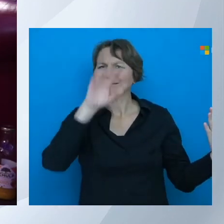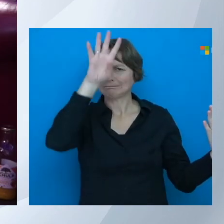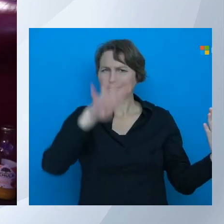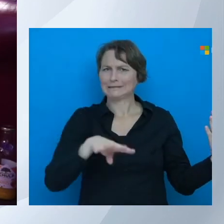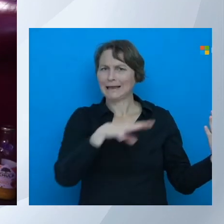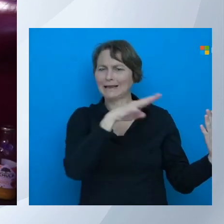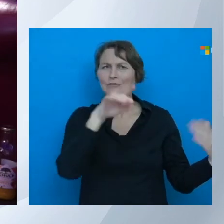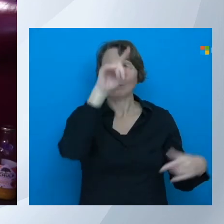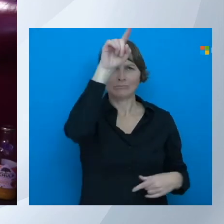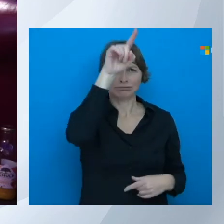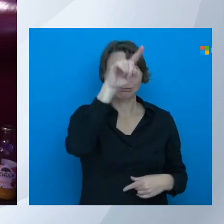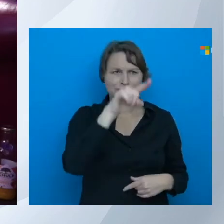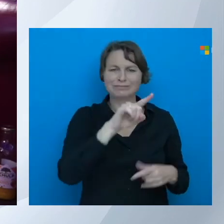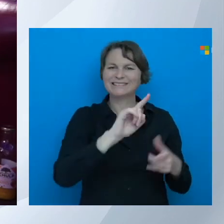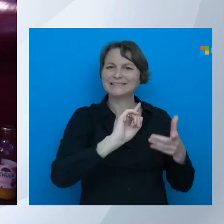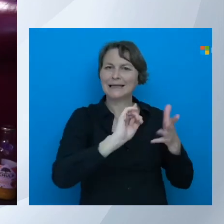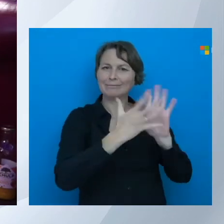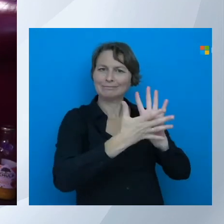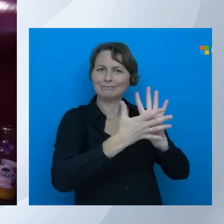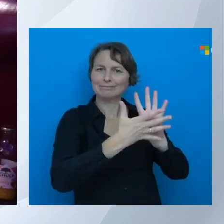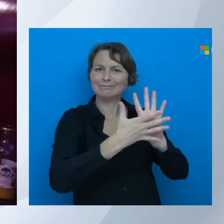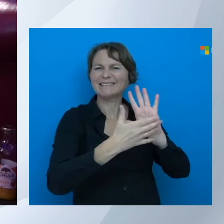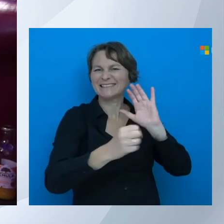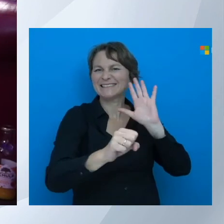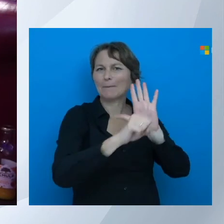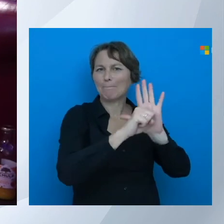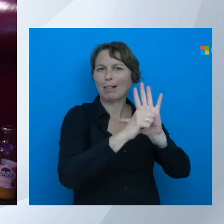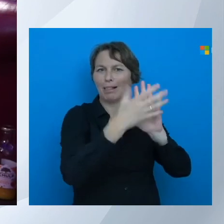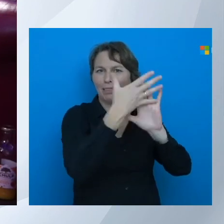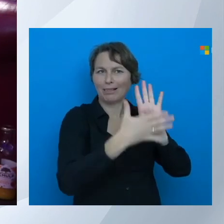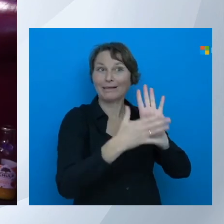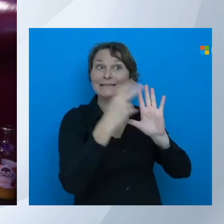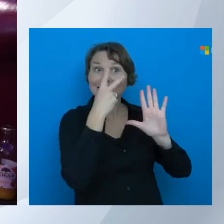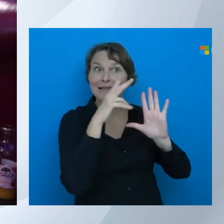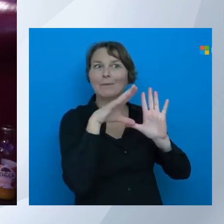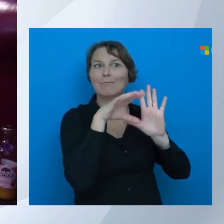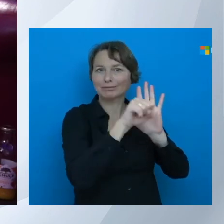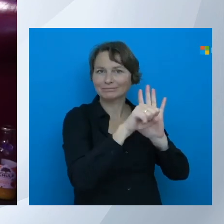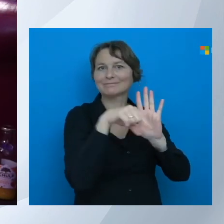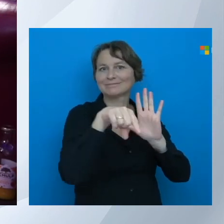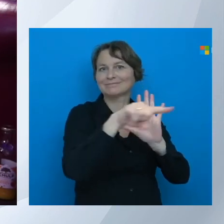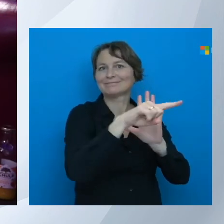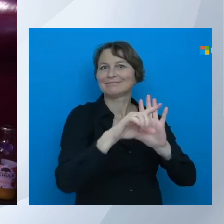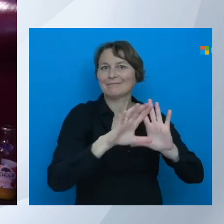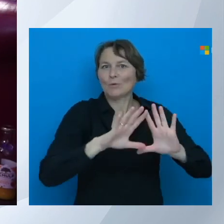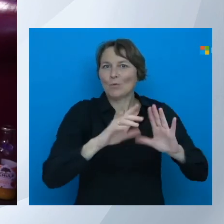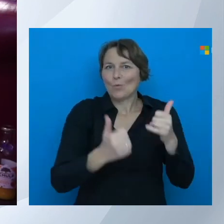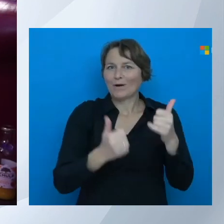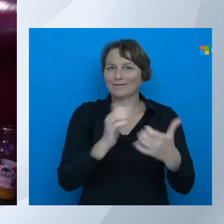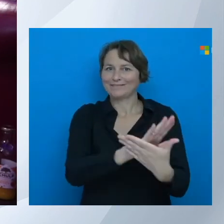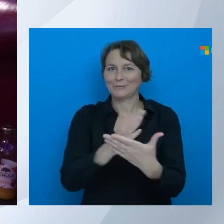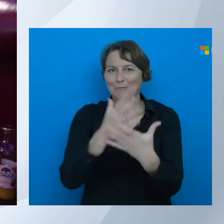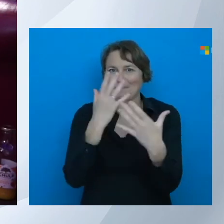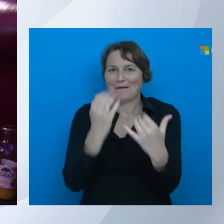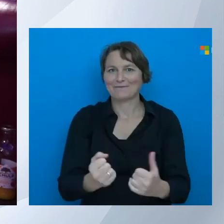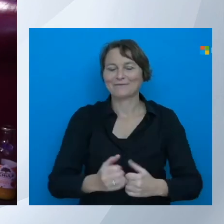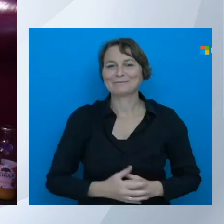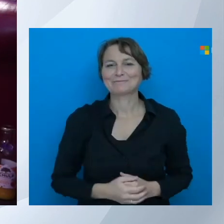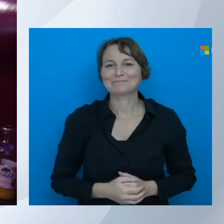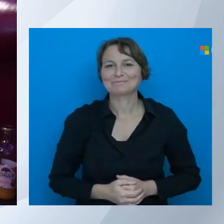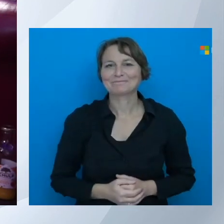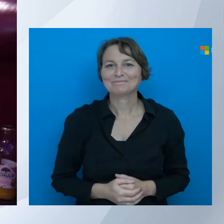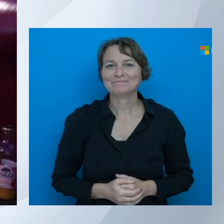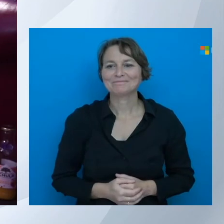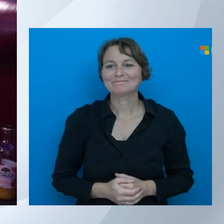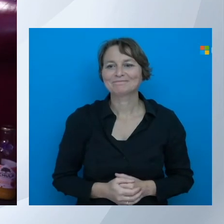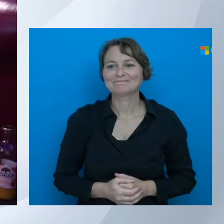icon. Yes. Yes. Absolutely. And now that Esther, I love it. Now that Esther has joined us with